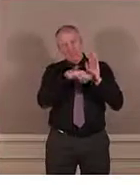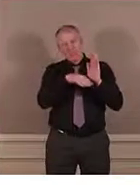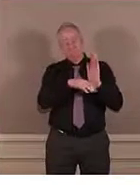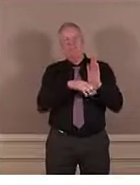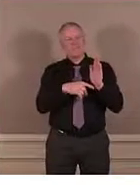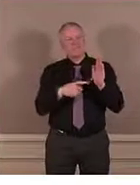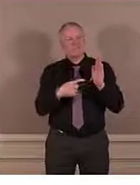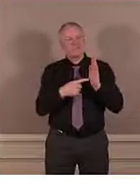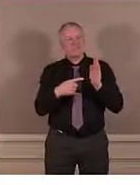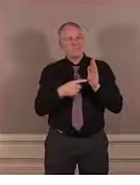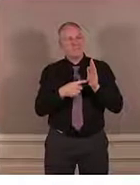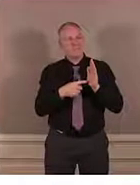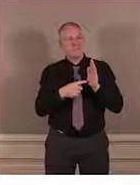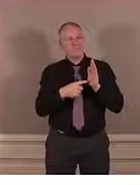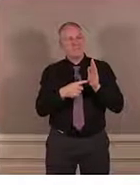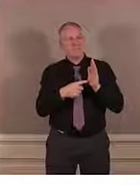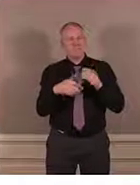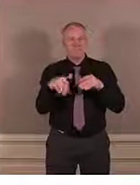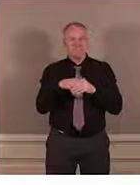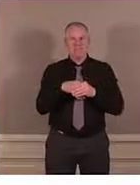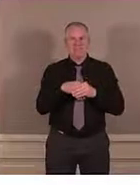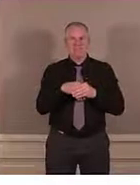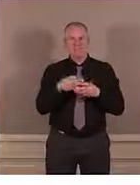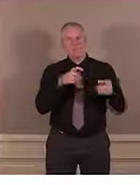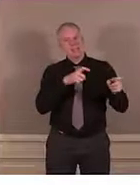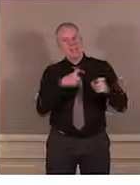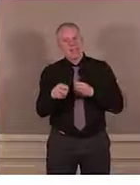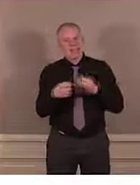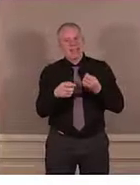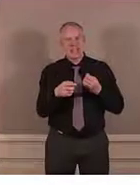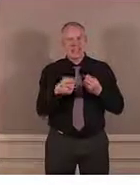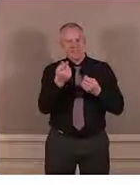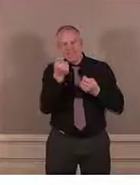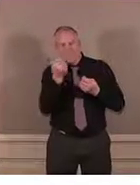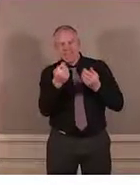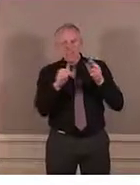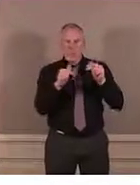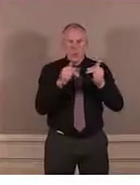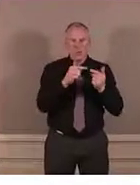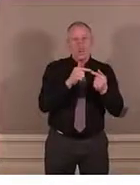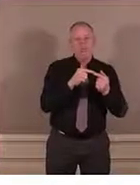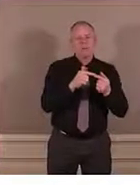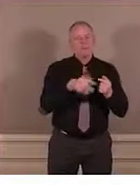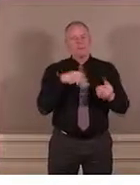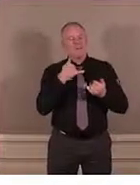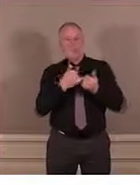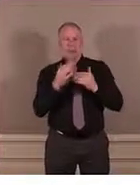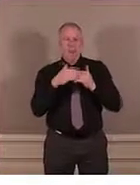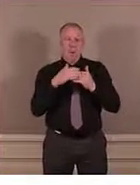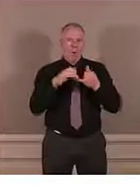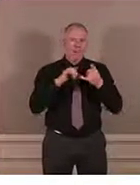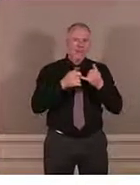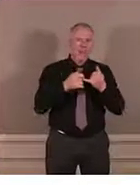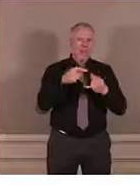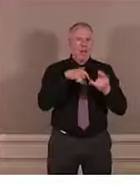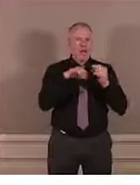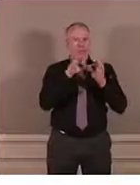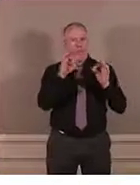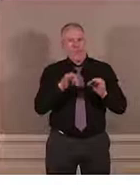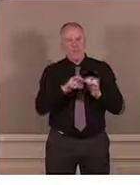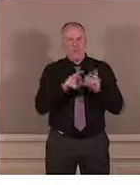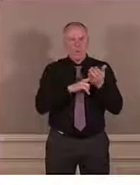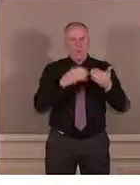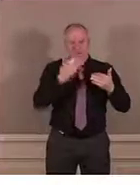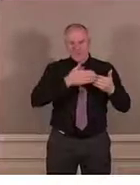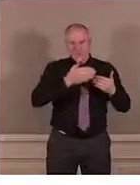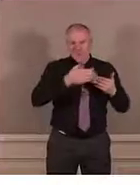much in the baby stages, but we recommend that more testing of the good practice frameworks take